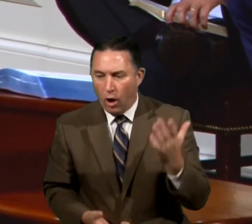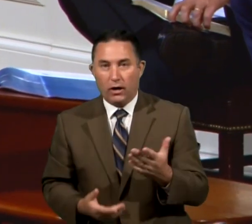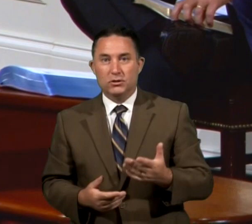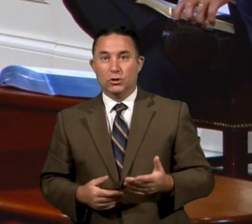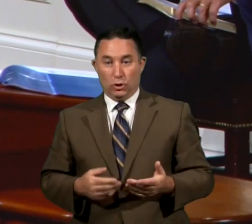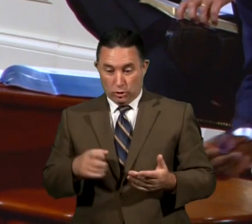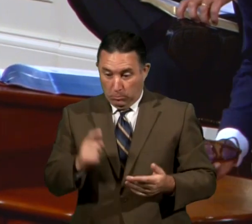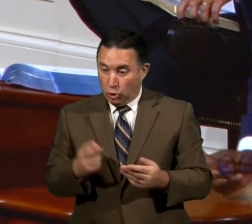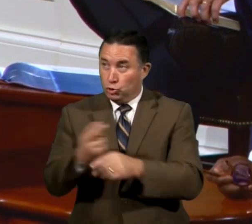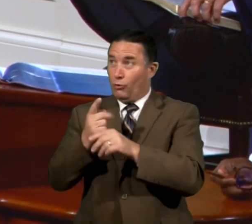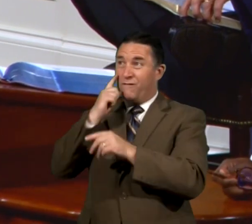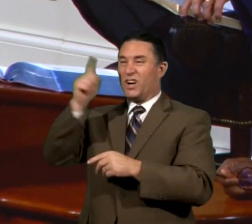Him. You'll lose it.